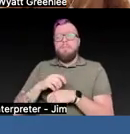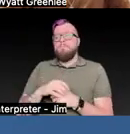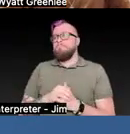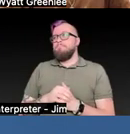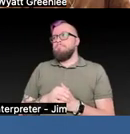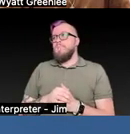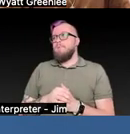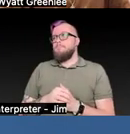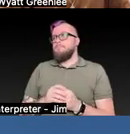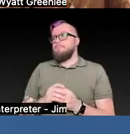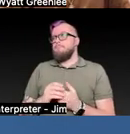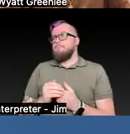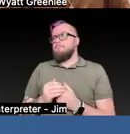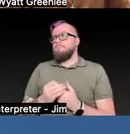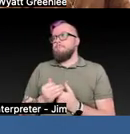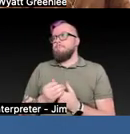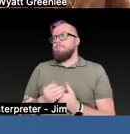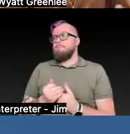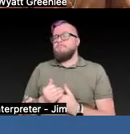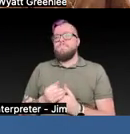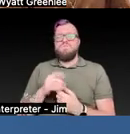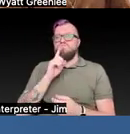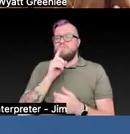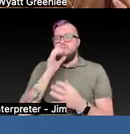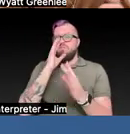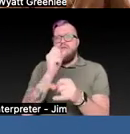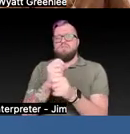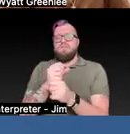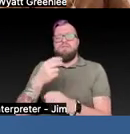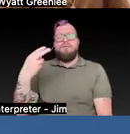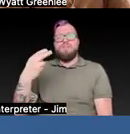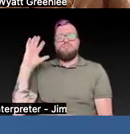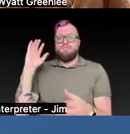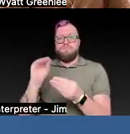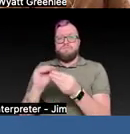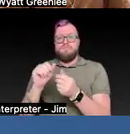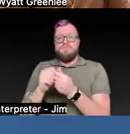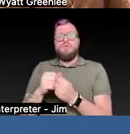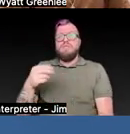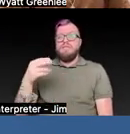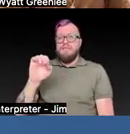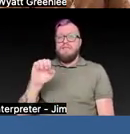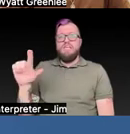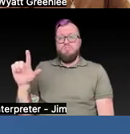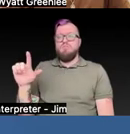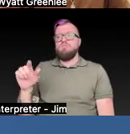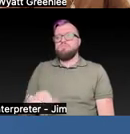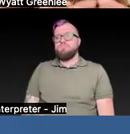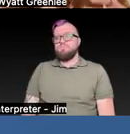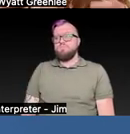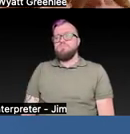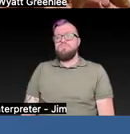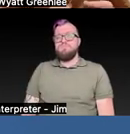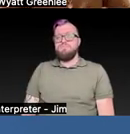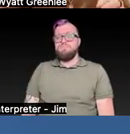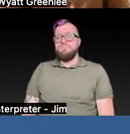so there's this really fascinating history with eels, and um, that